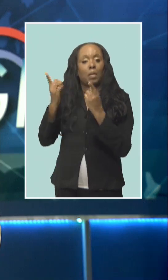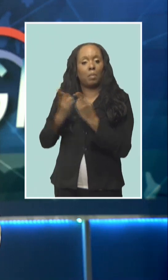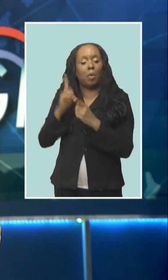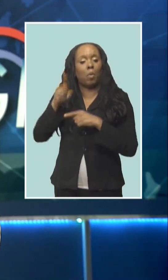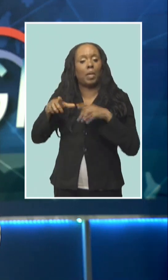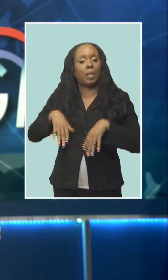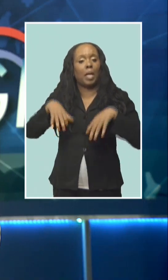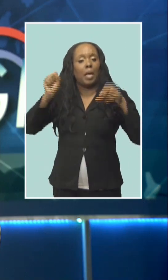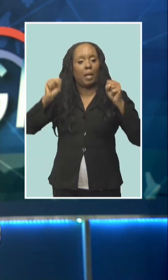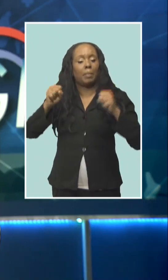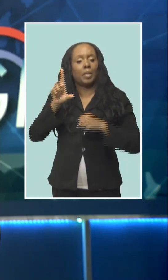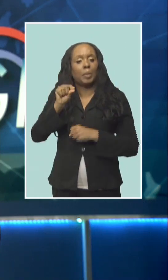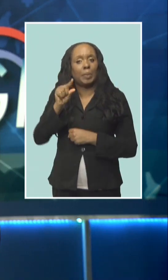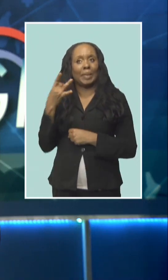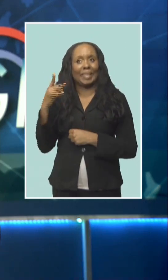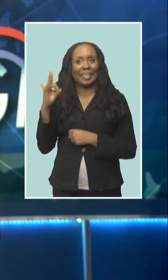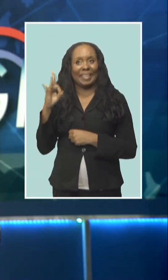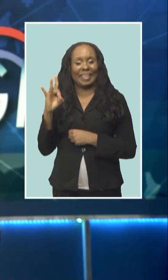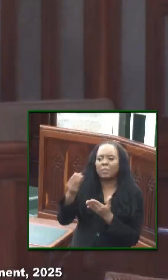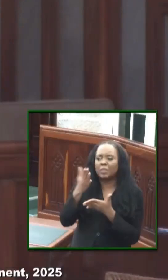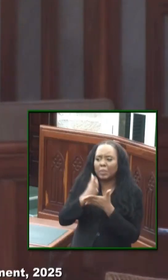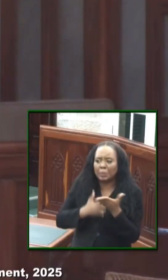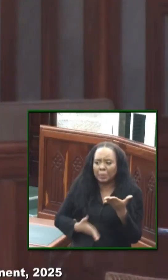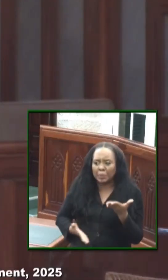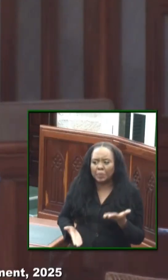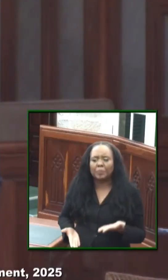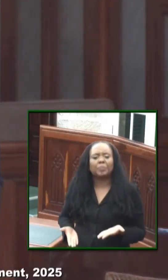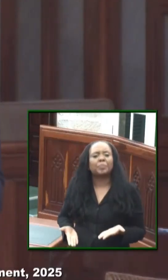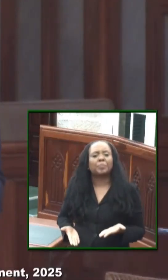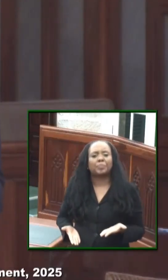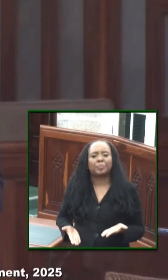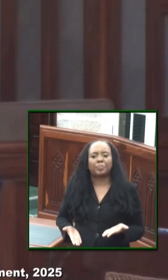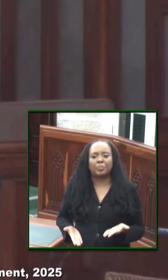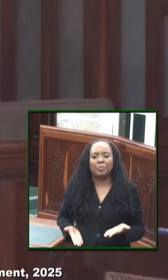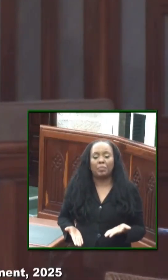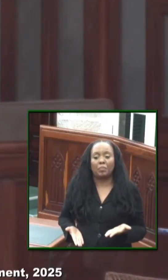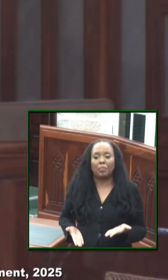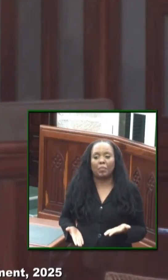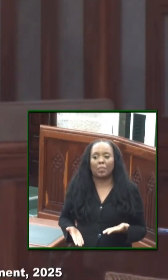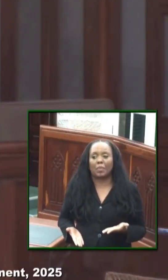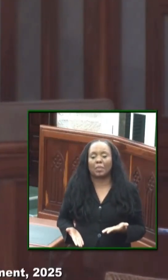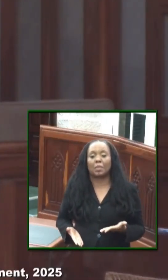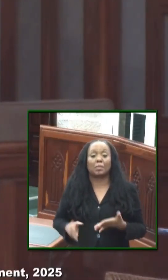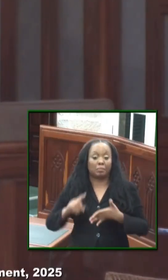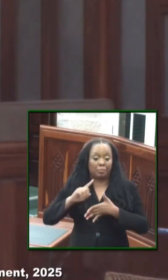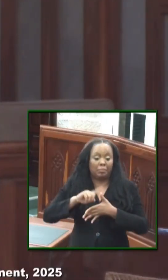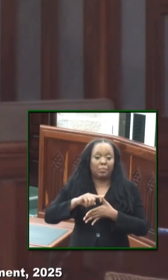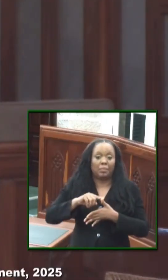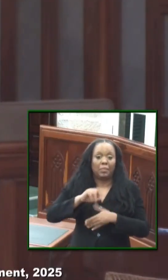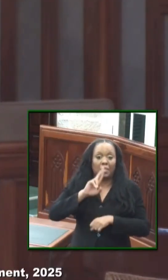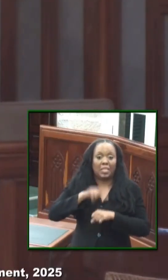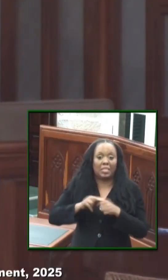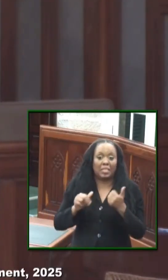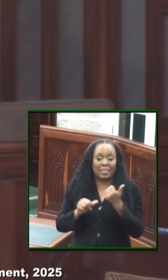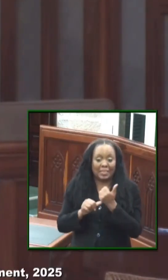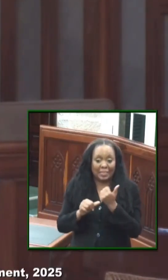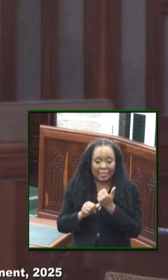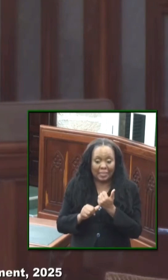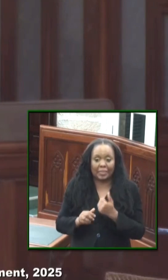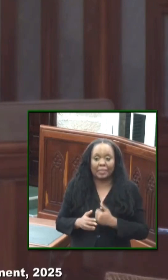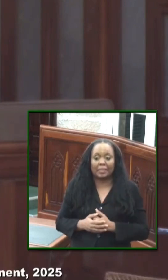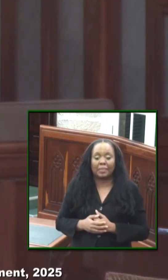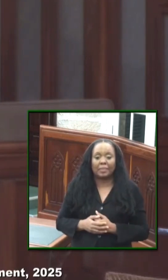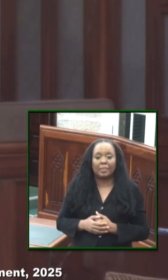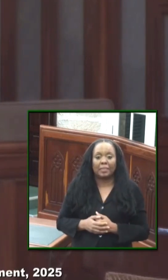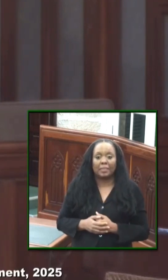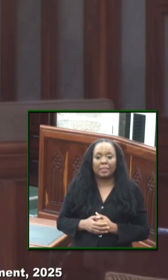coming to office in 2018. In terms of national assistance, between the